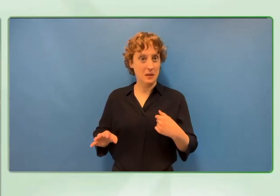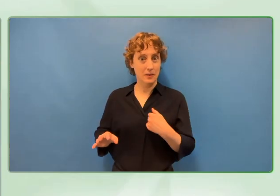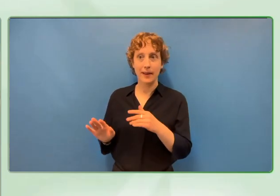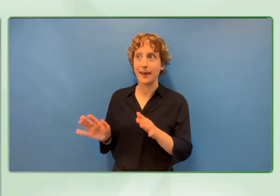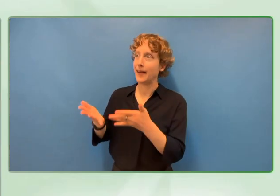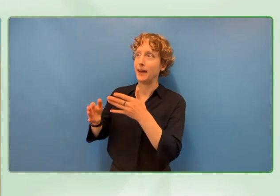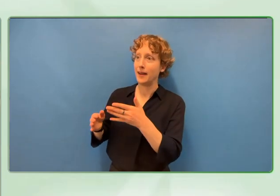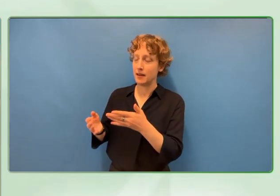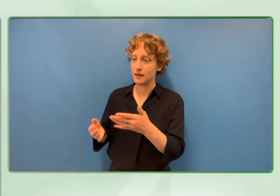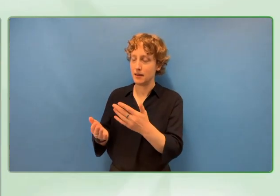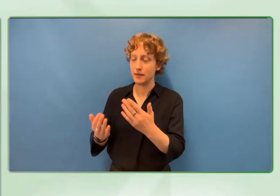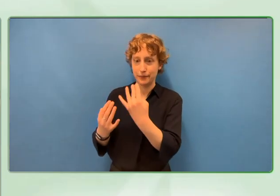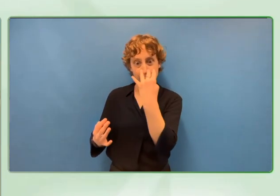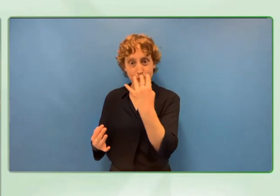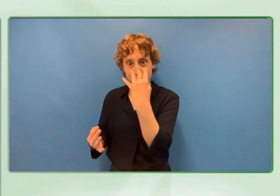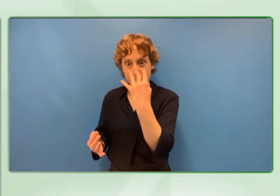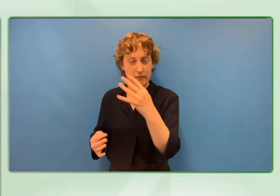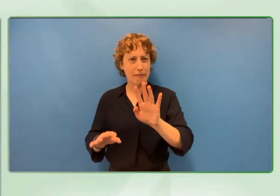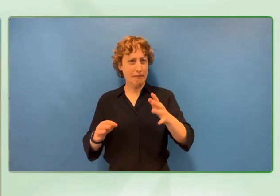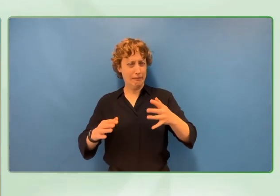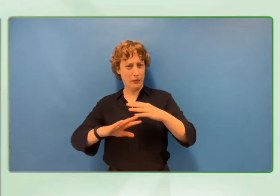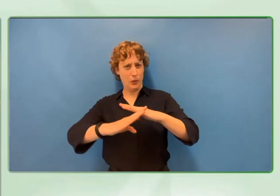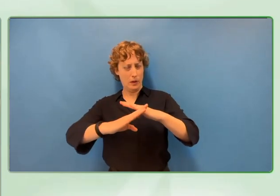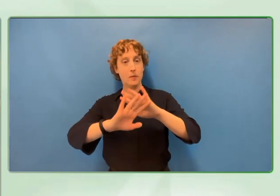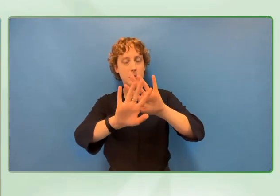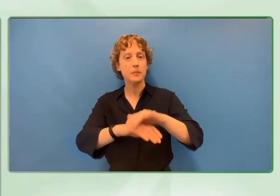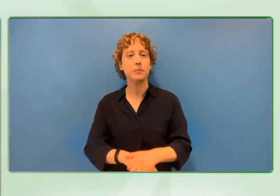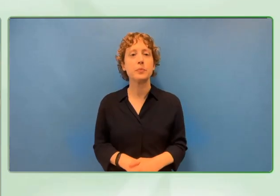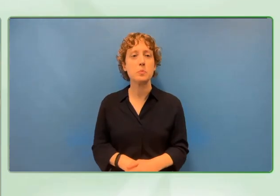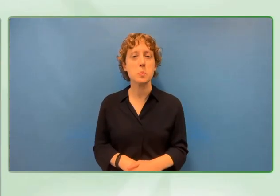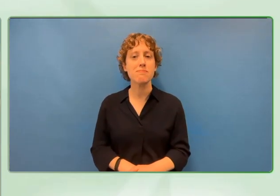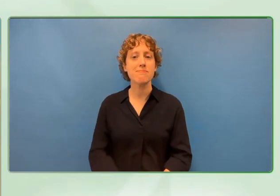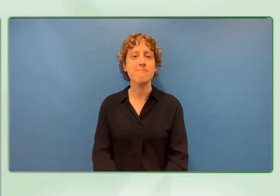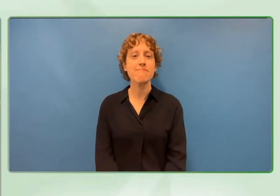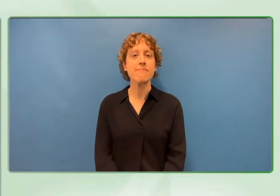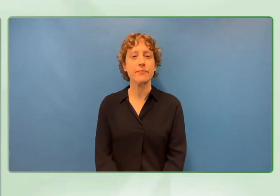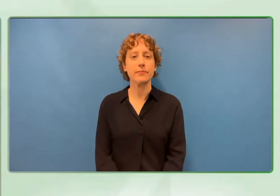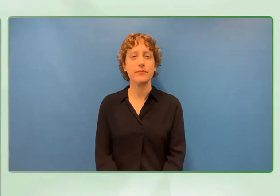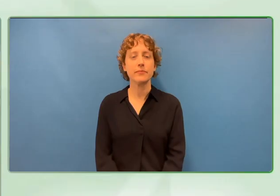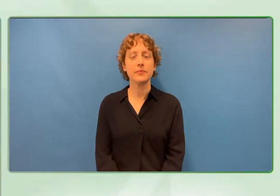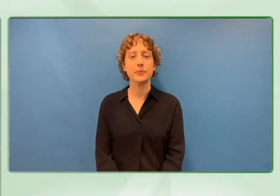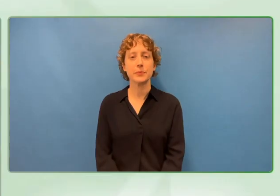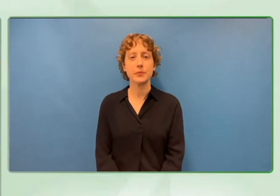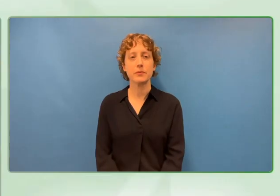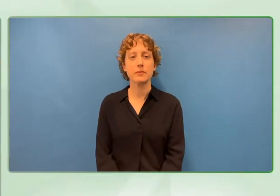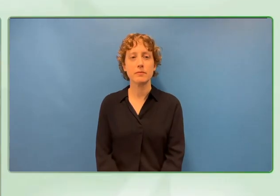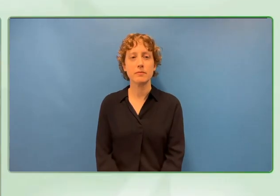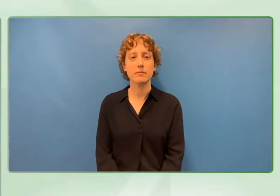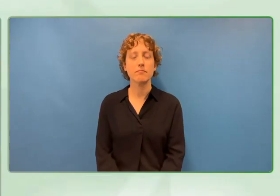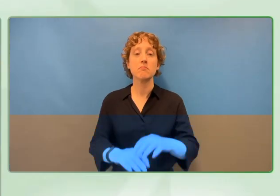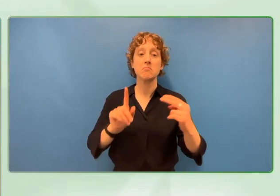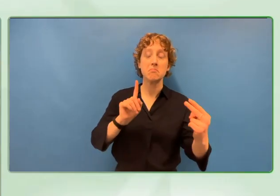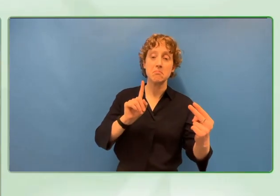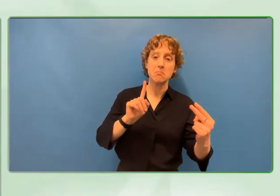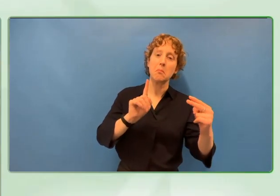I also see the value of having that something that is so powerful in your pocket and available, and to